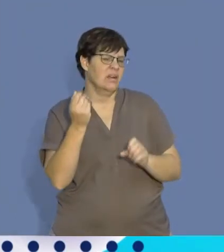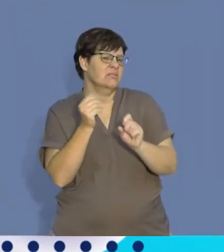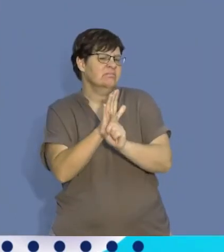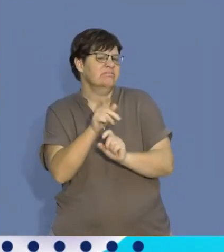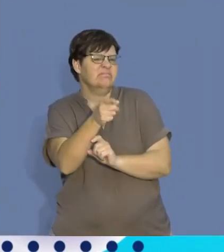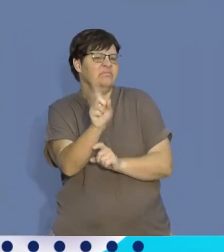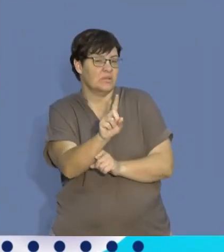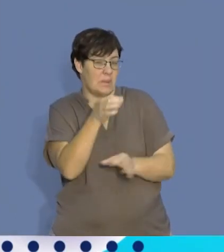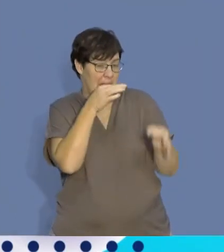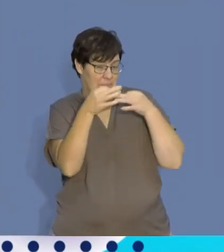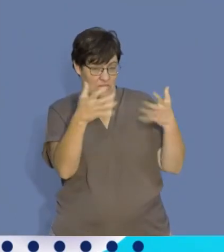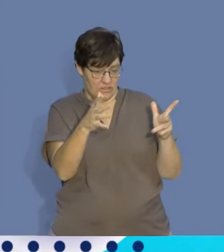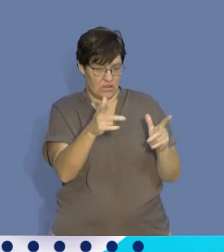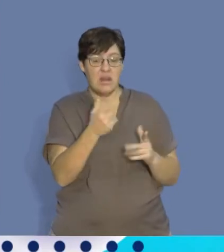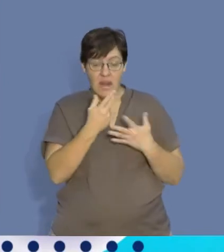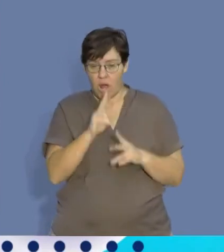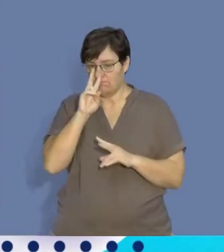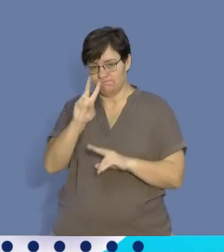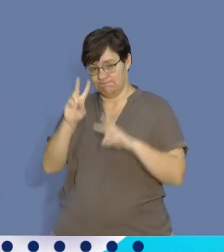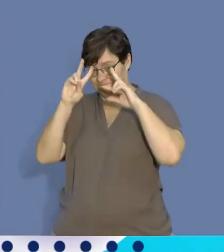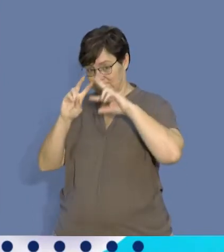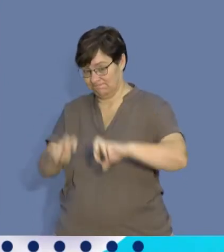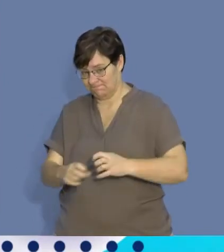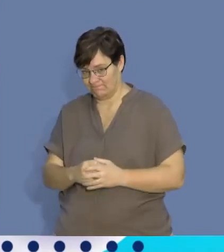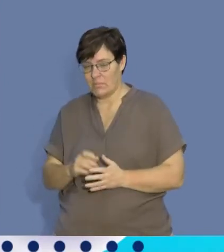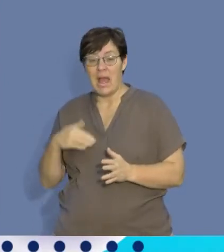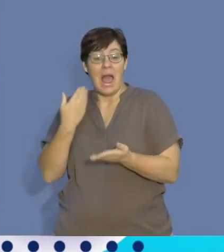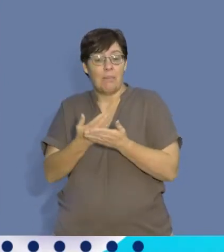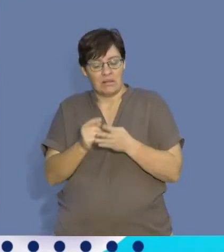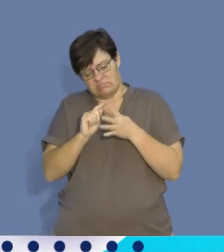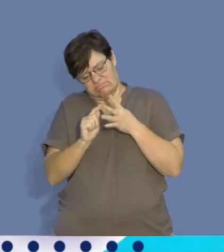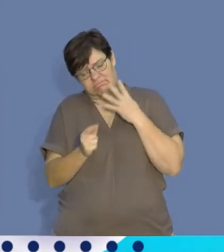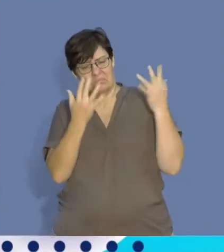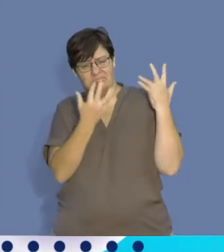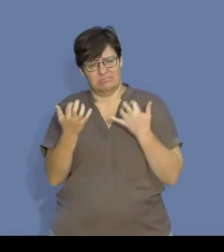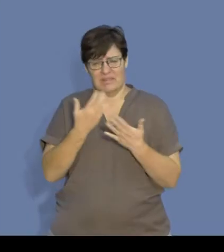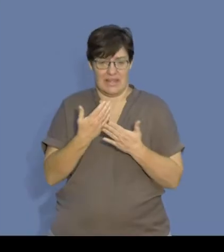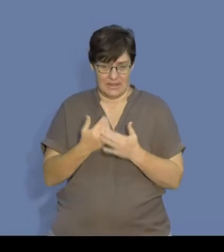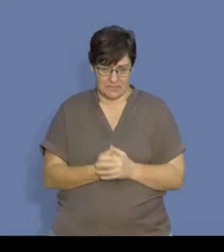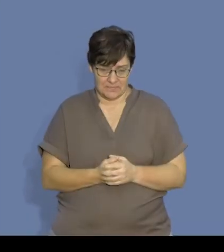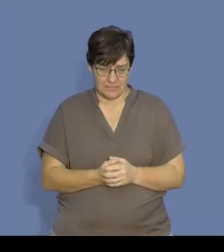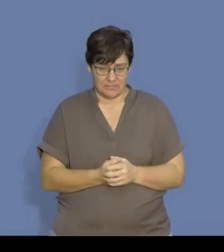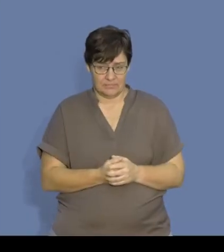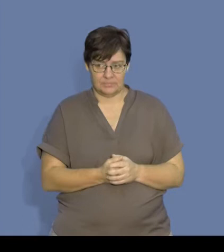it's a wonderful concept and it's got so many applications for us. So, here we go.